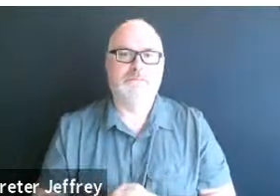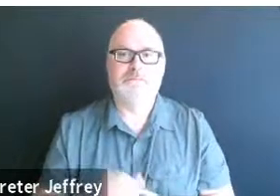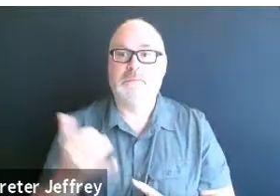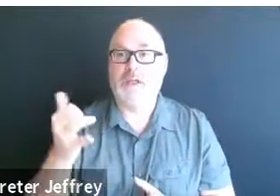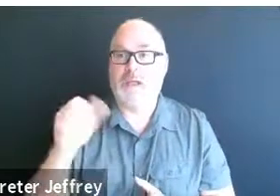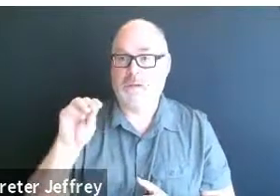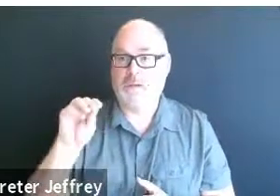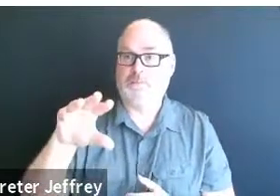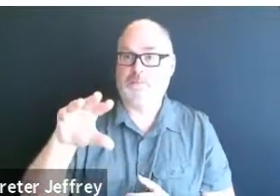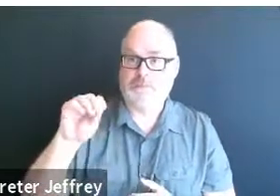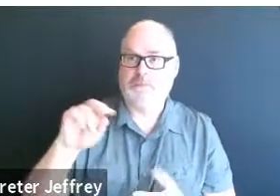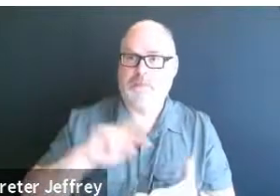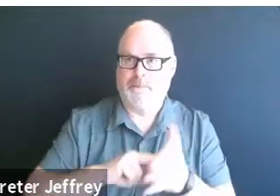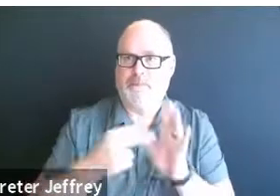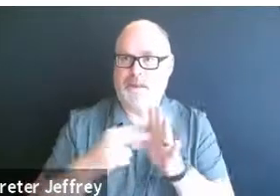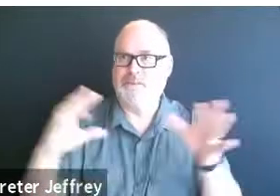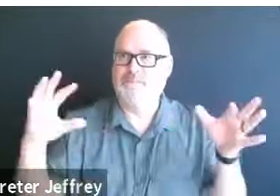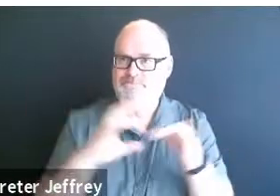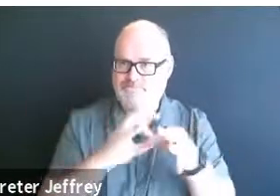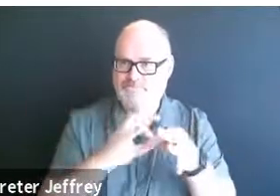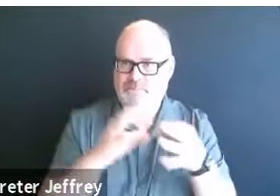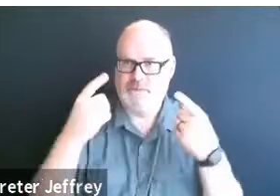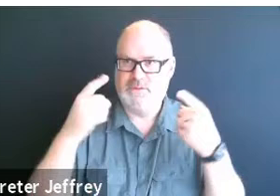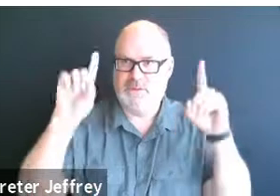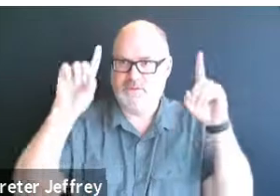It flashed yellow, which means it worked.